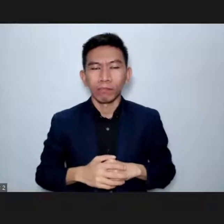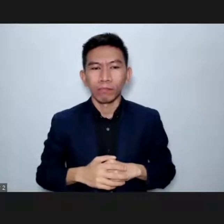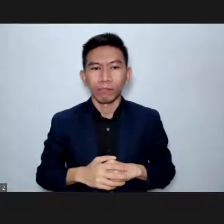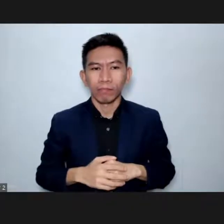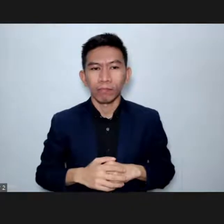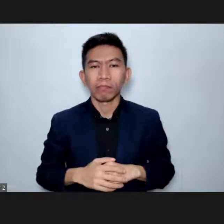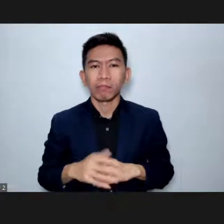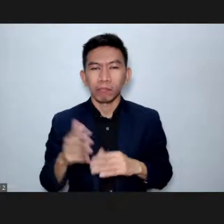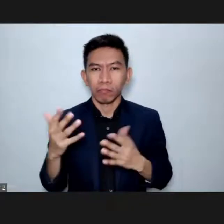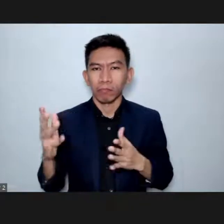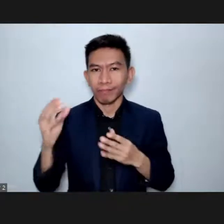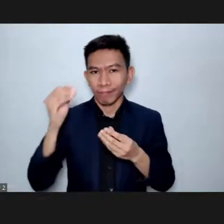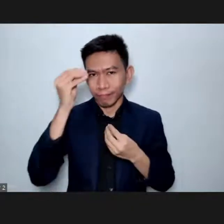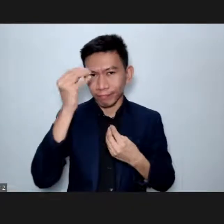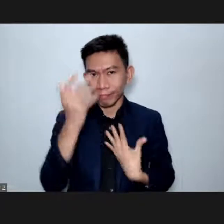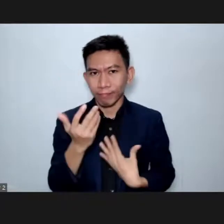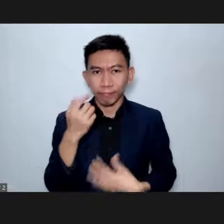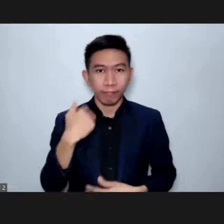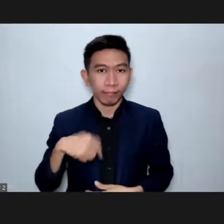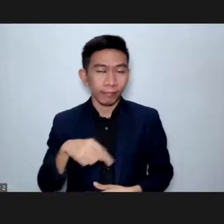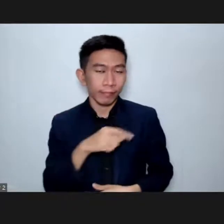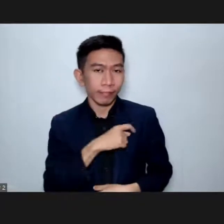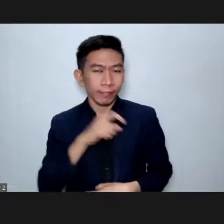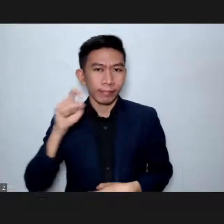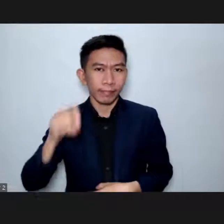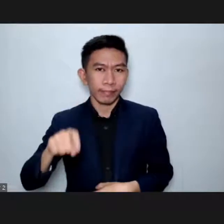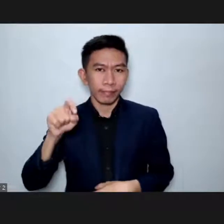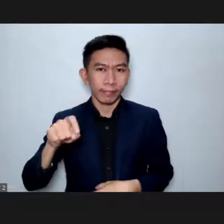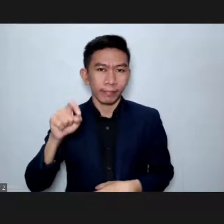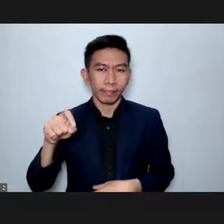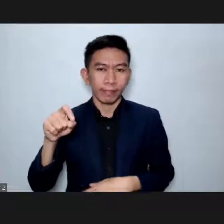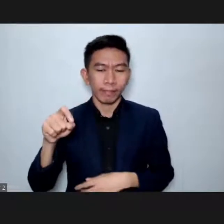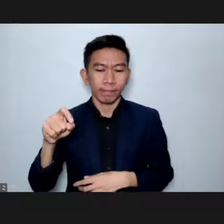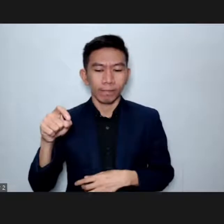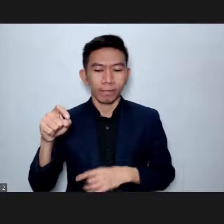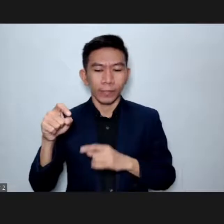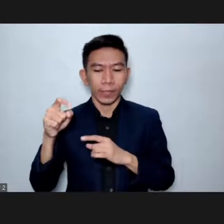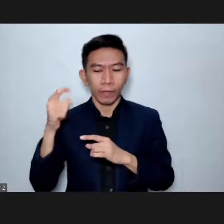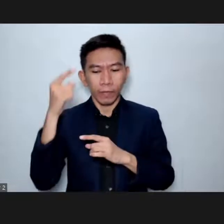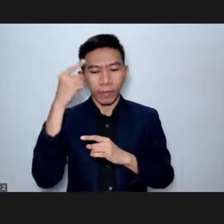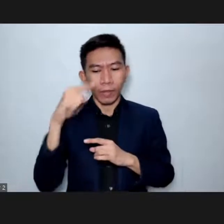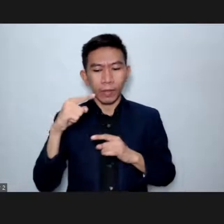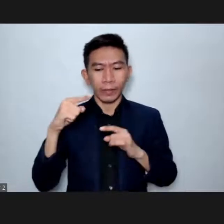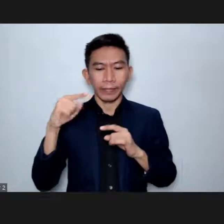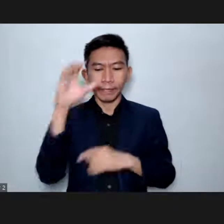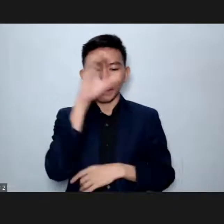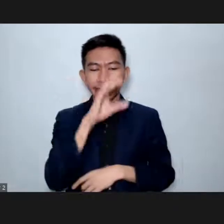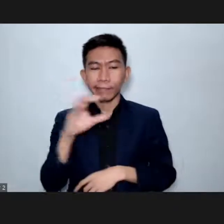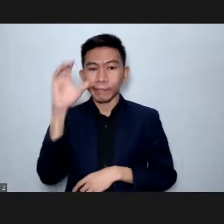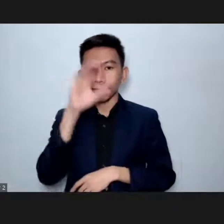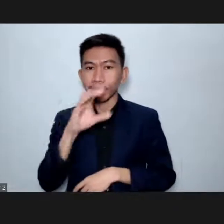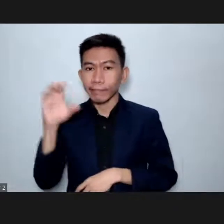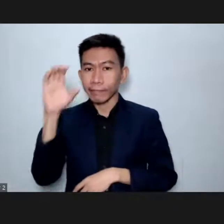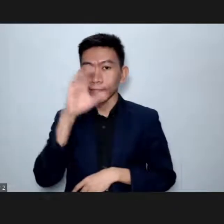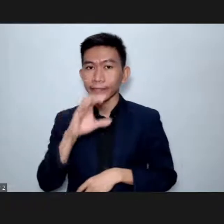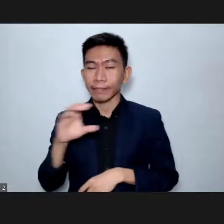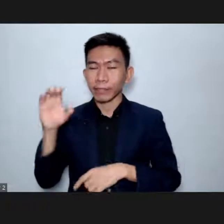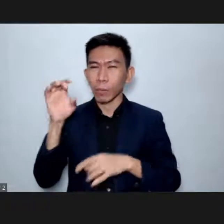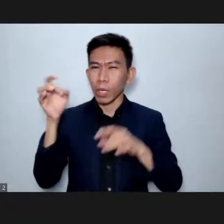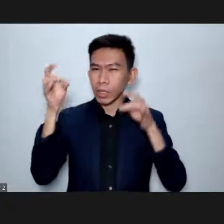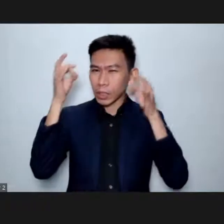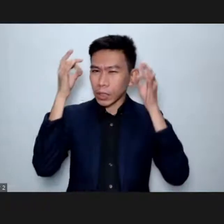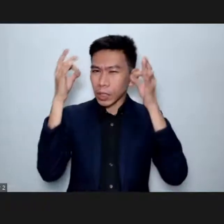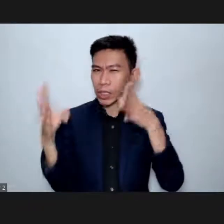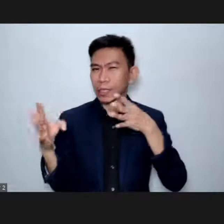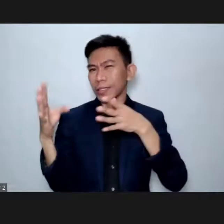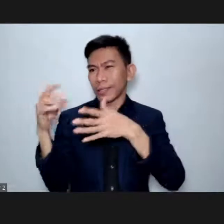has told us about the need for looking for the risk factors,